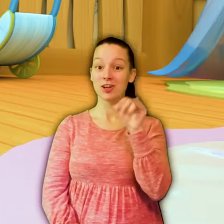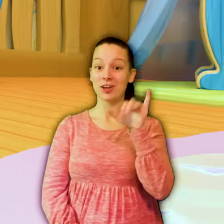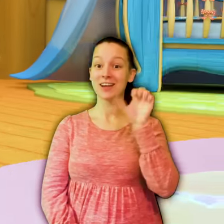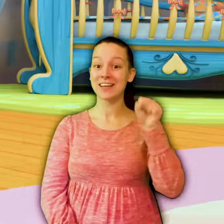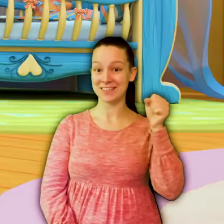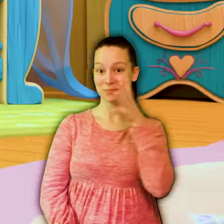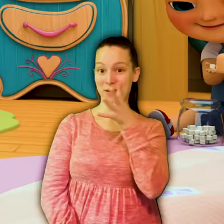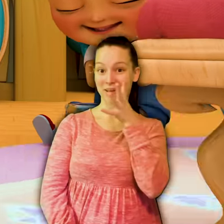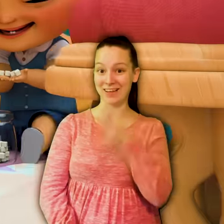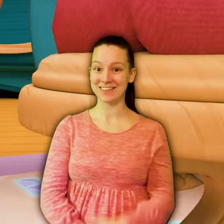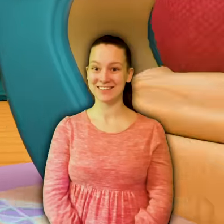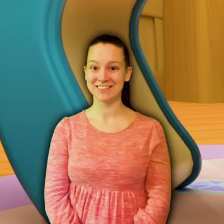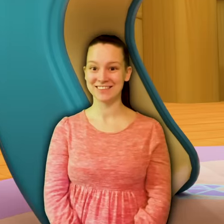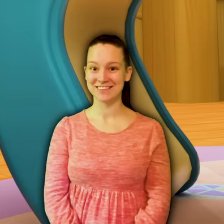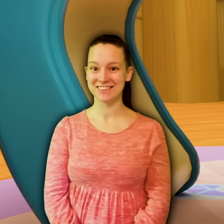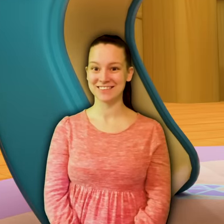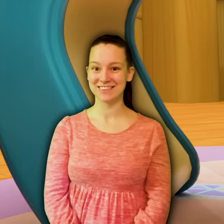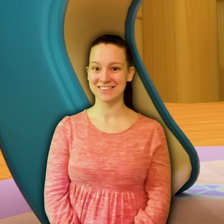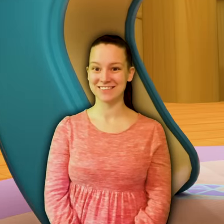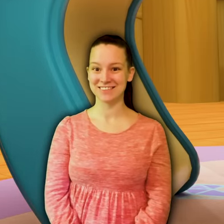Johnny, Johnny, yes, Mama.